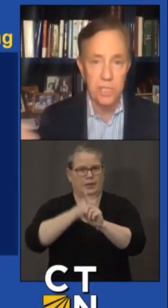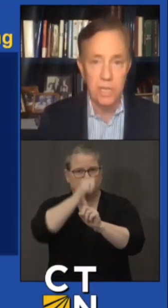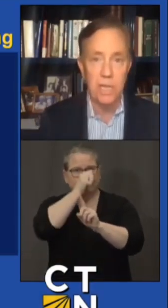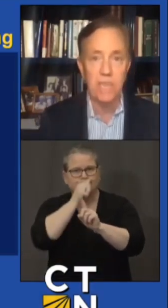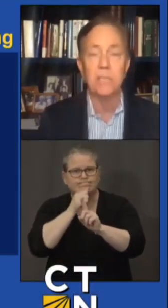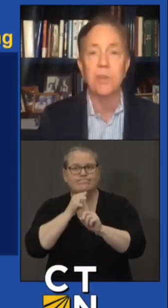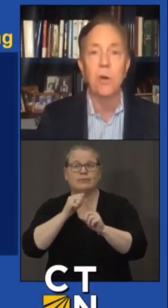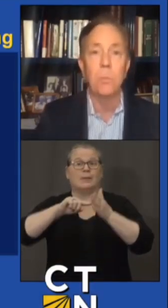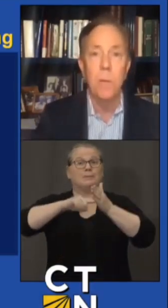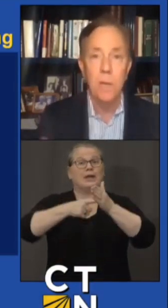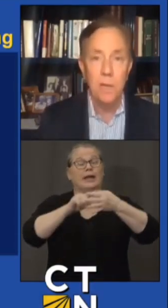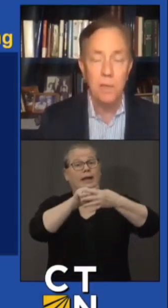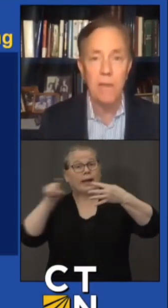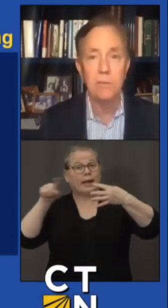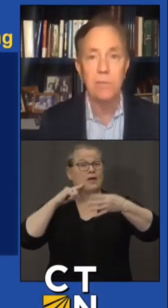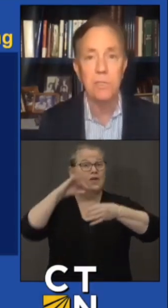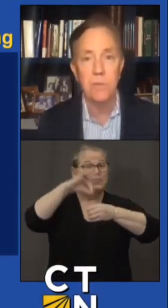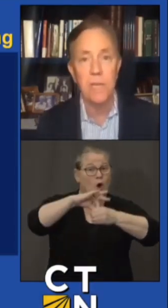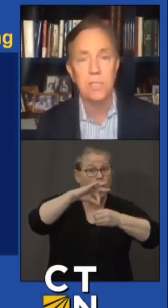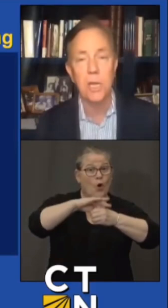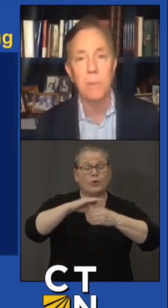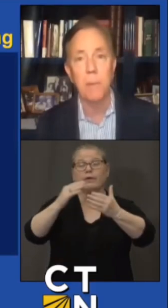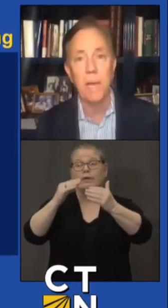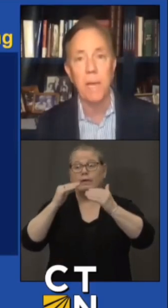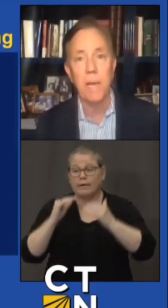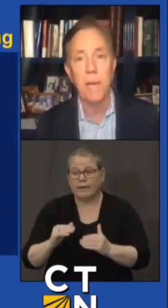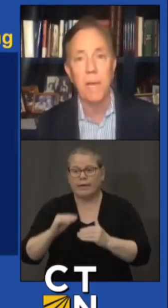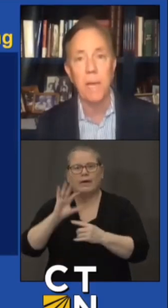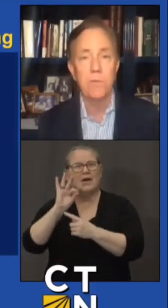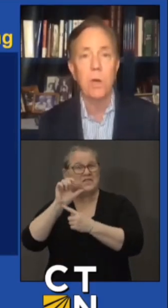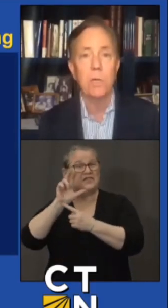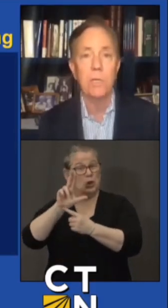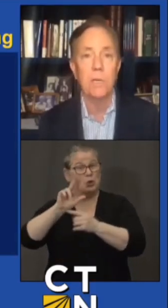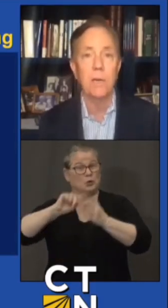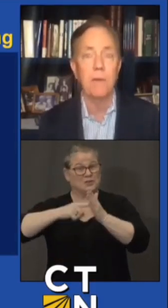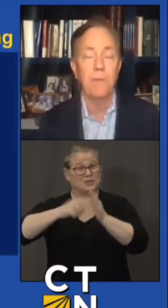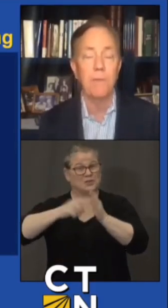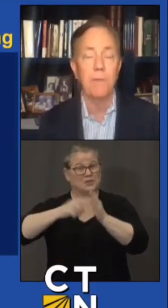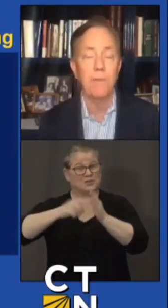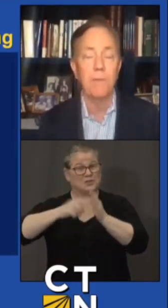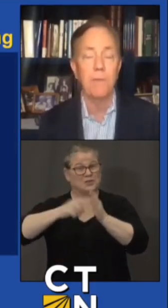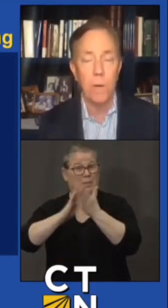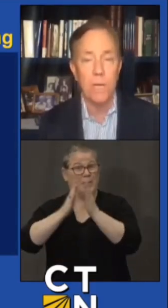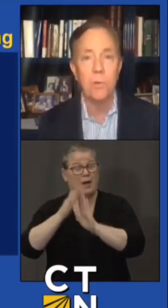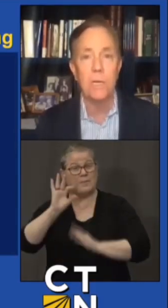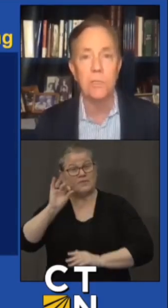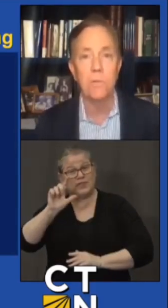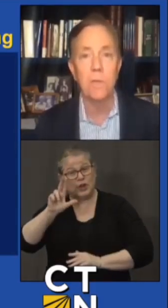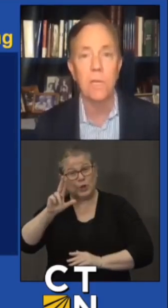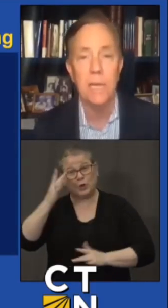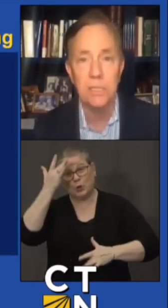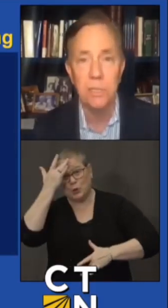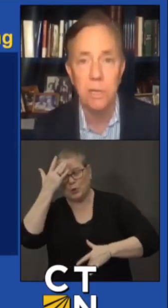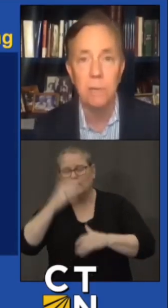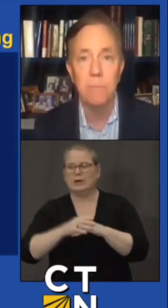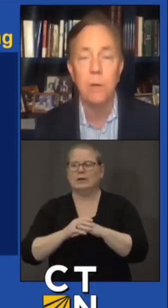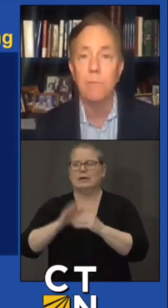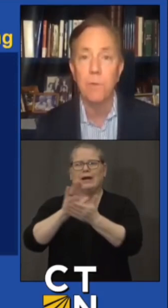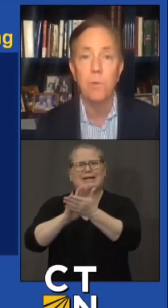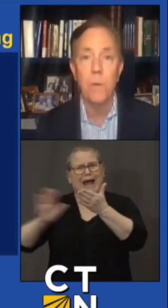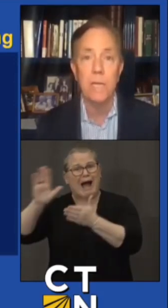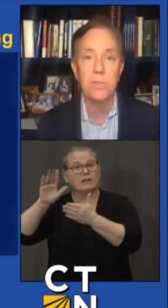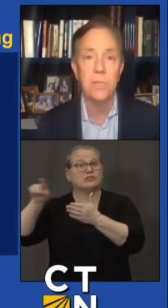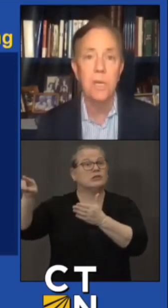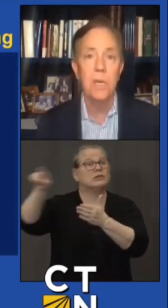universities sending the kids home, thousands of kids coming back. We talked a fair amount about restaurants over the last,